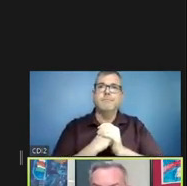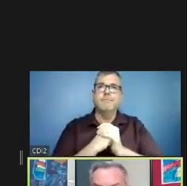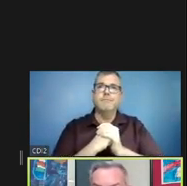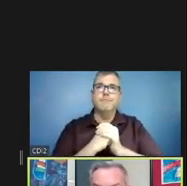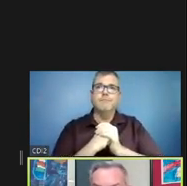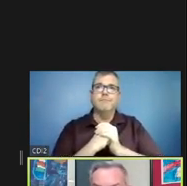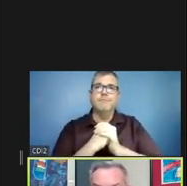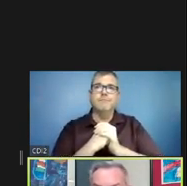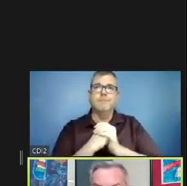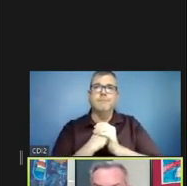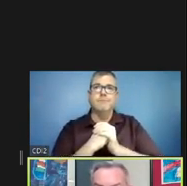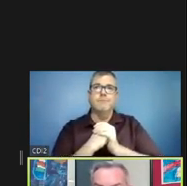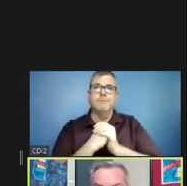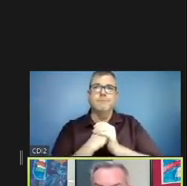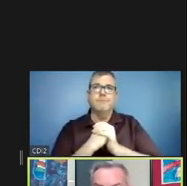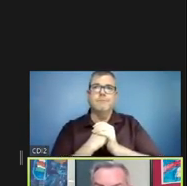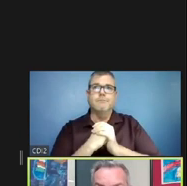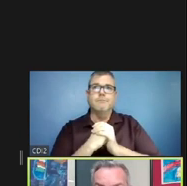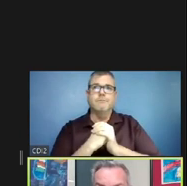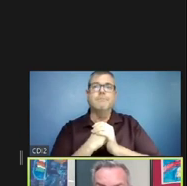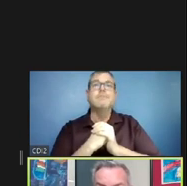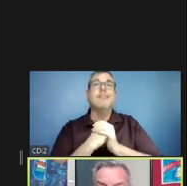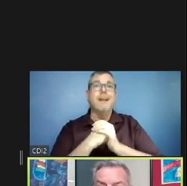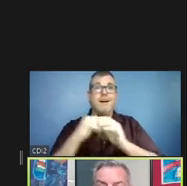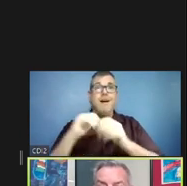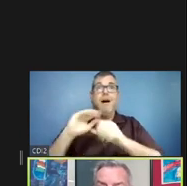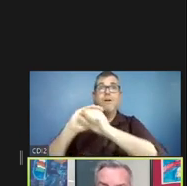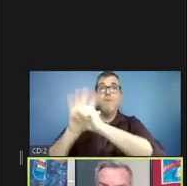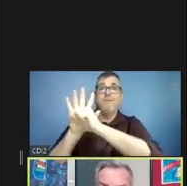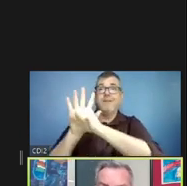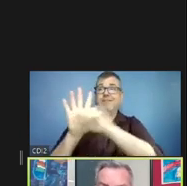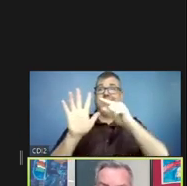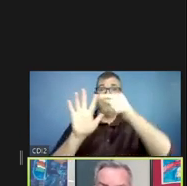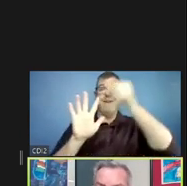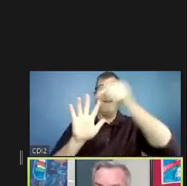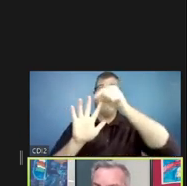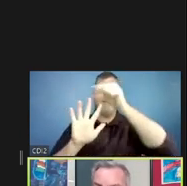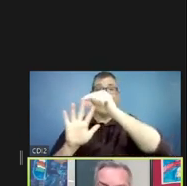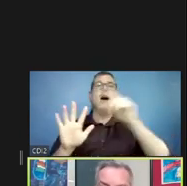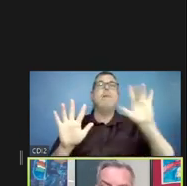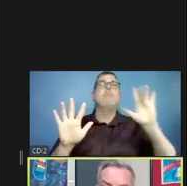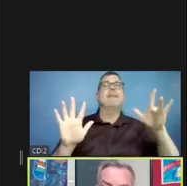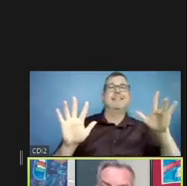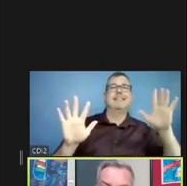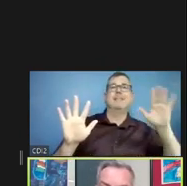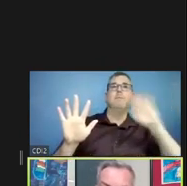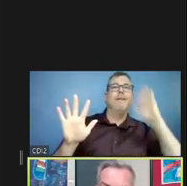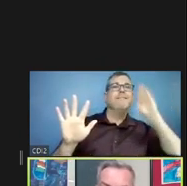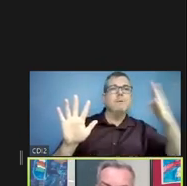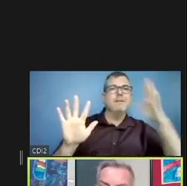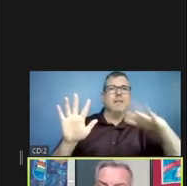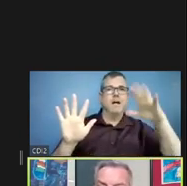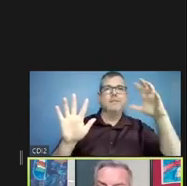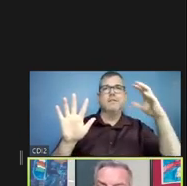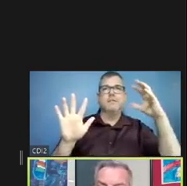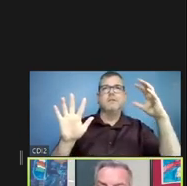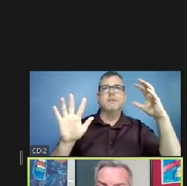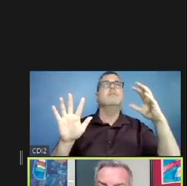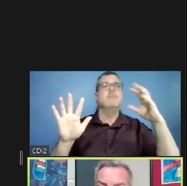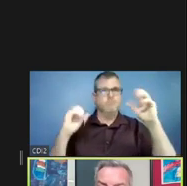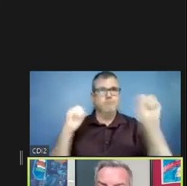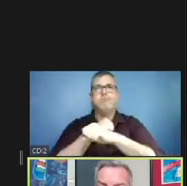so this is unique, that it's complete computer simulation is how they figured it out. No cells were used in the creation of